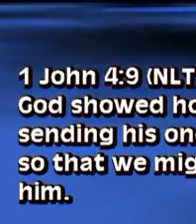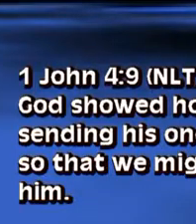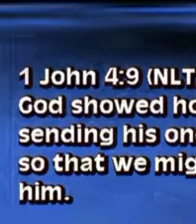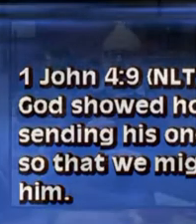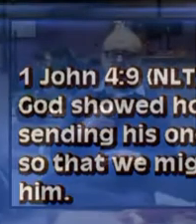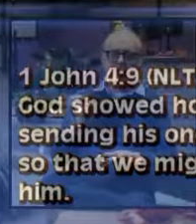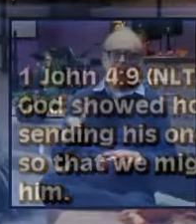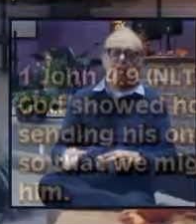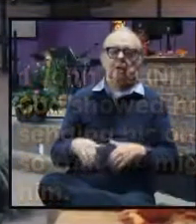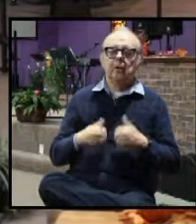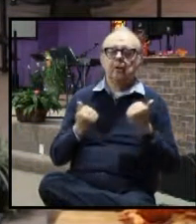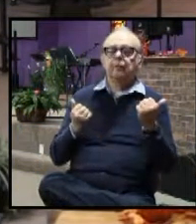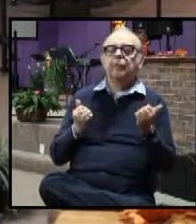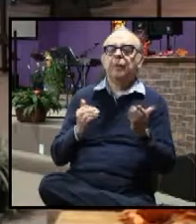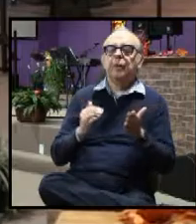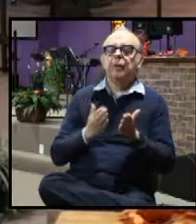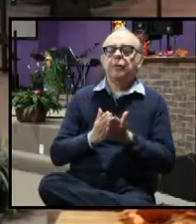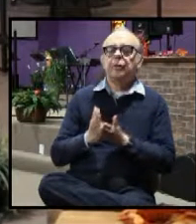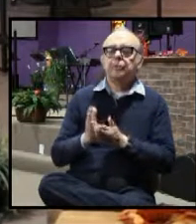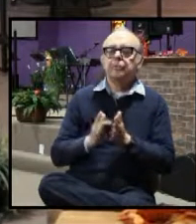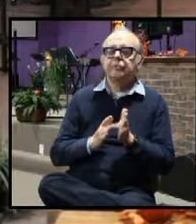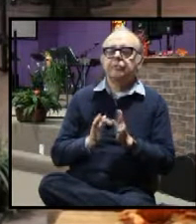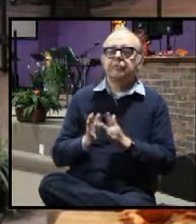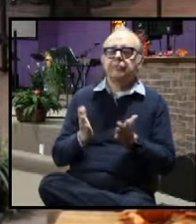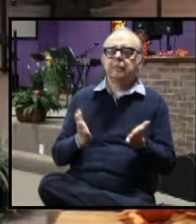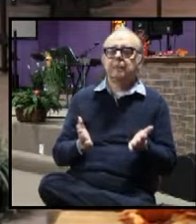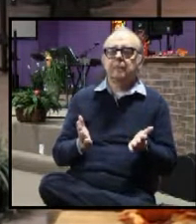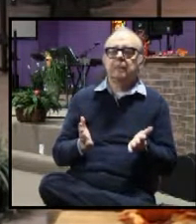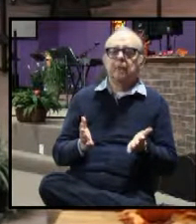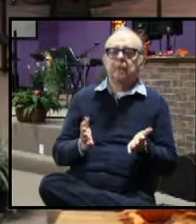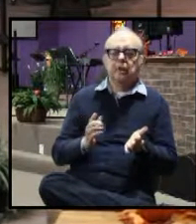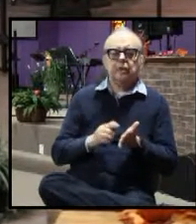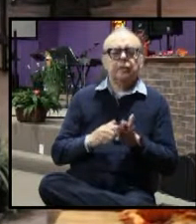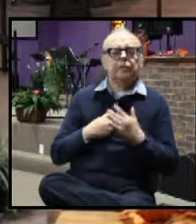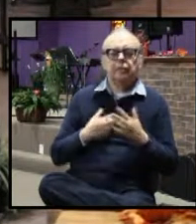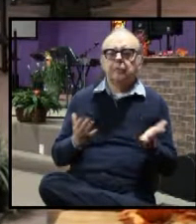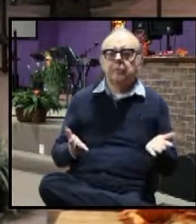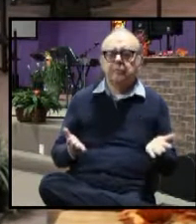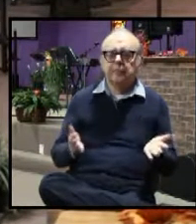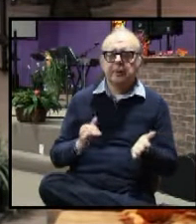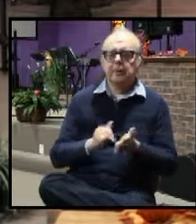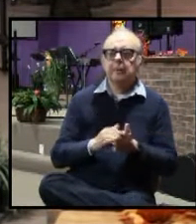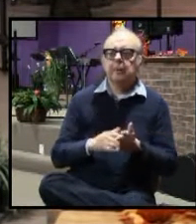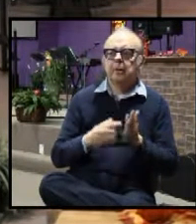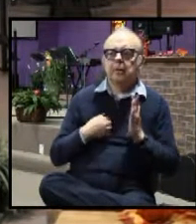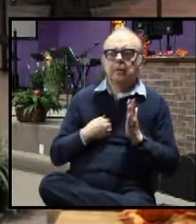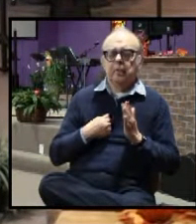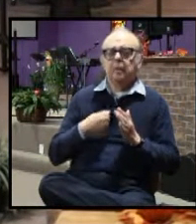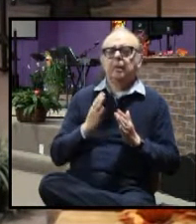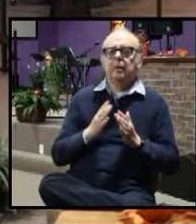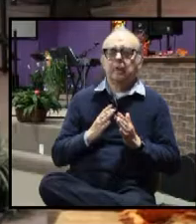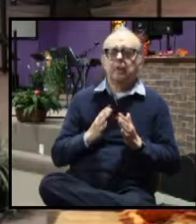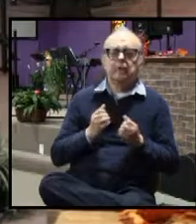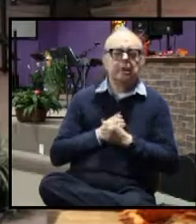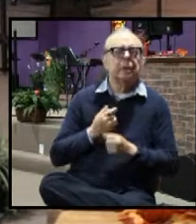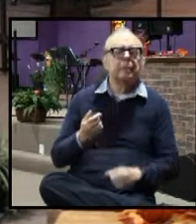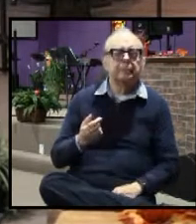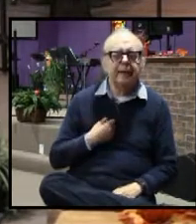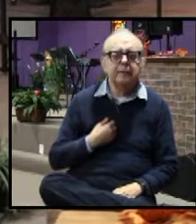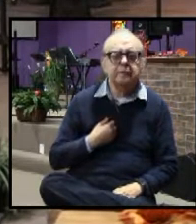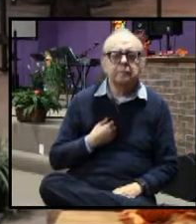we might have eternal life through him. So what does this show me? This shows me that